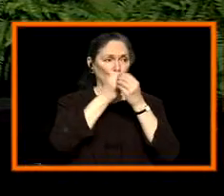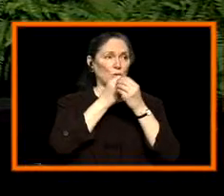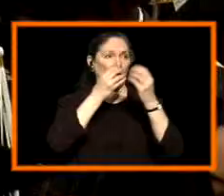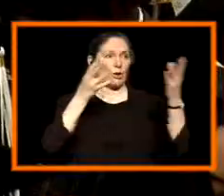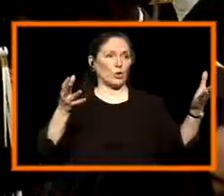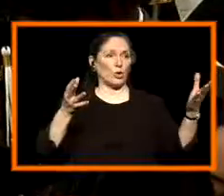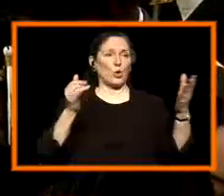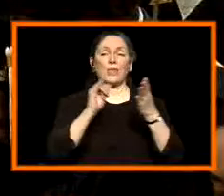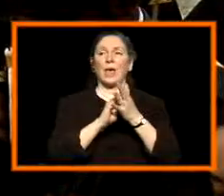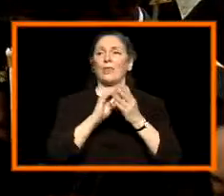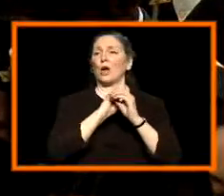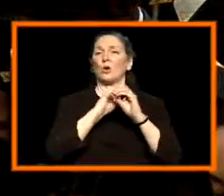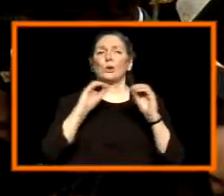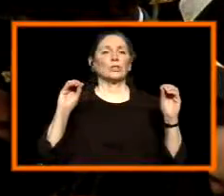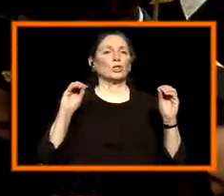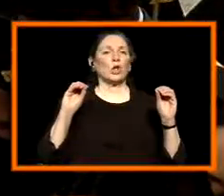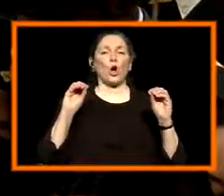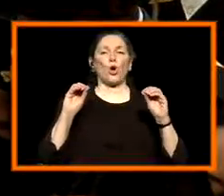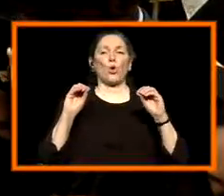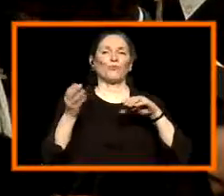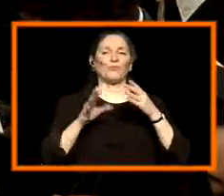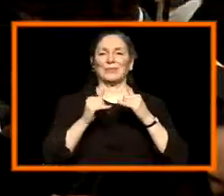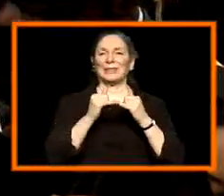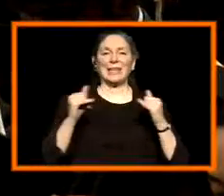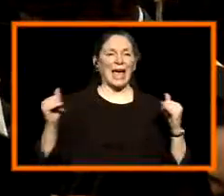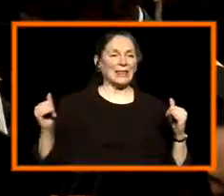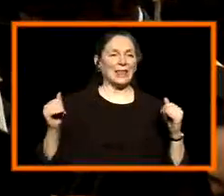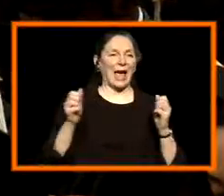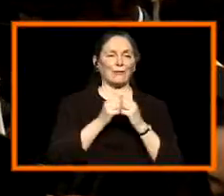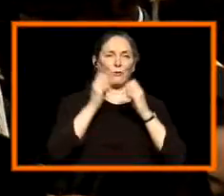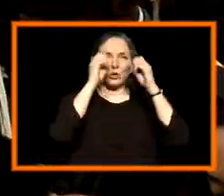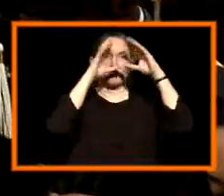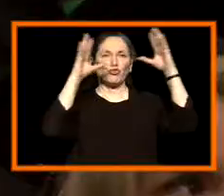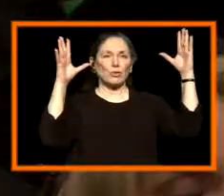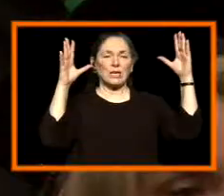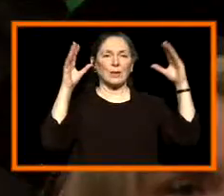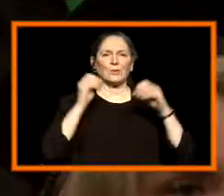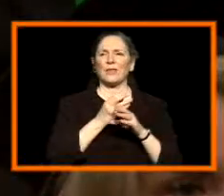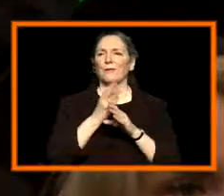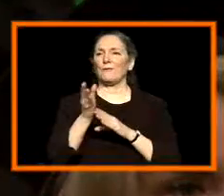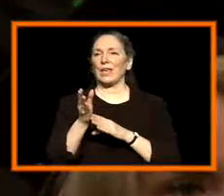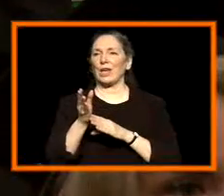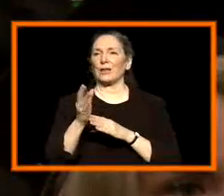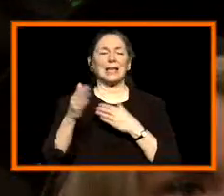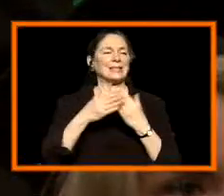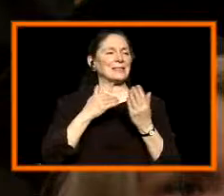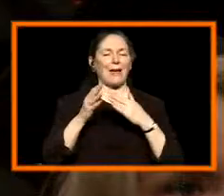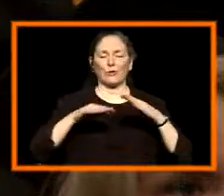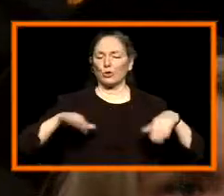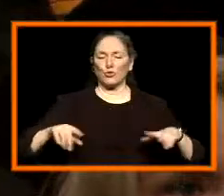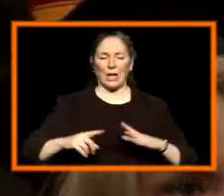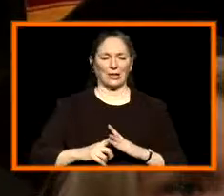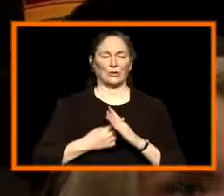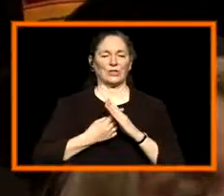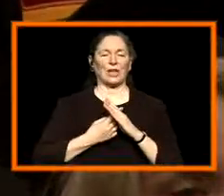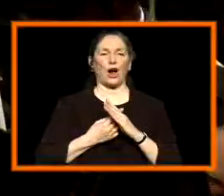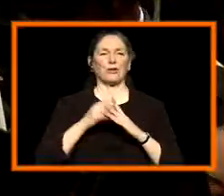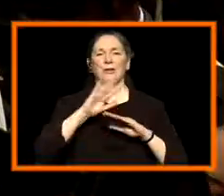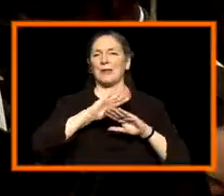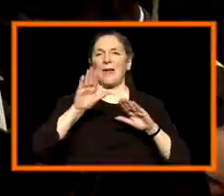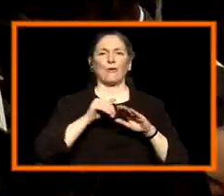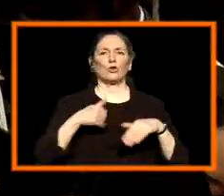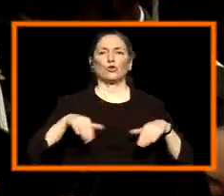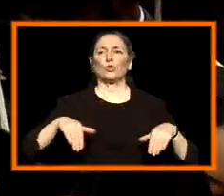you that there is no deadline when it comes to dreams fulfilled. It's never too late to start or to